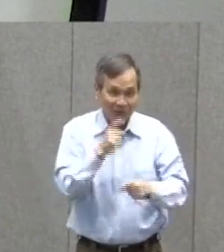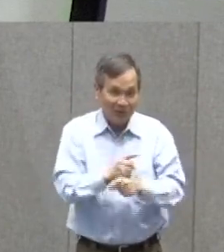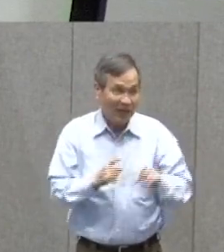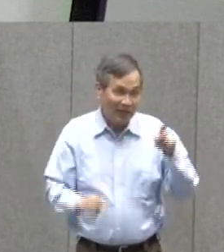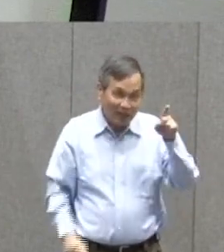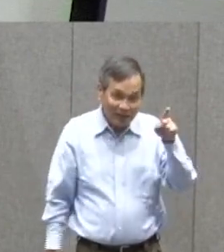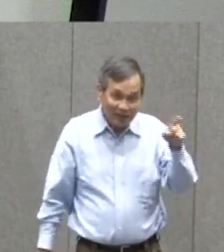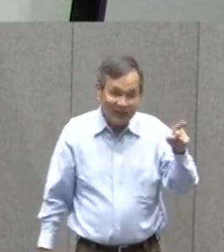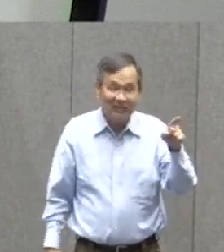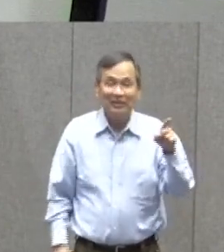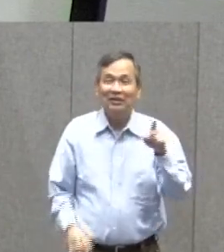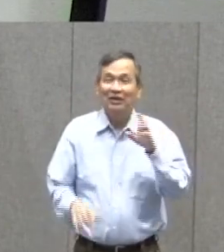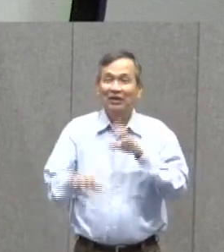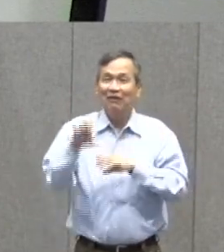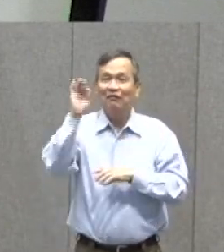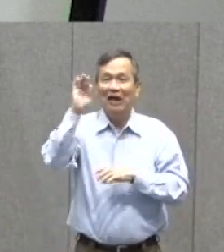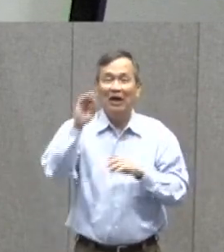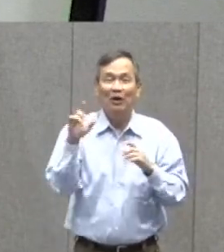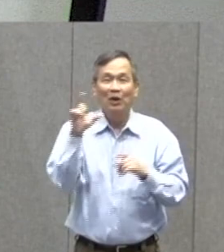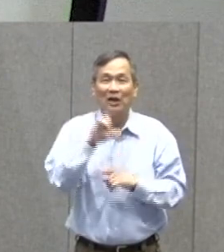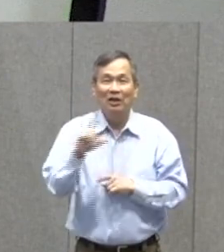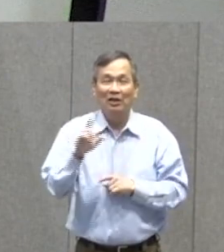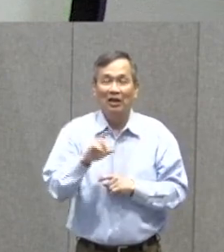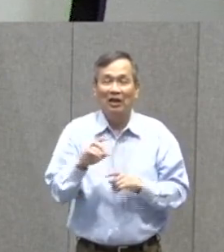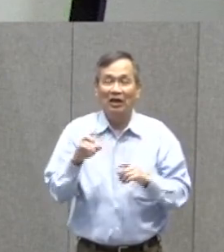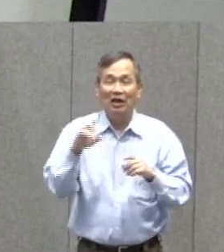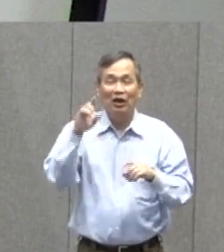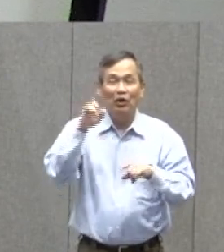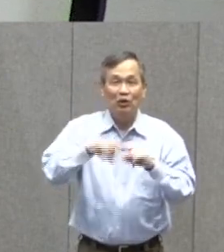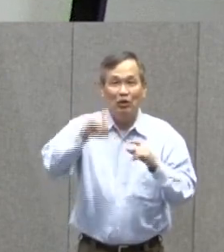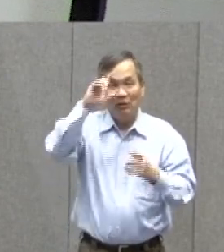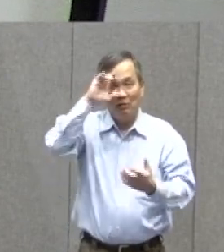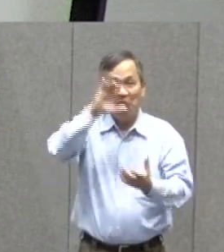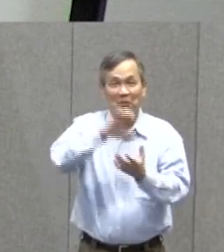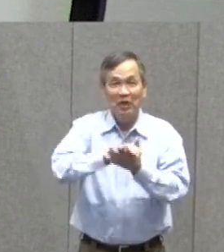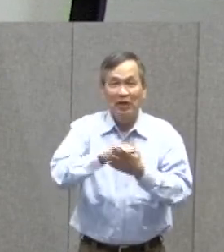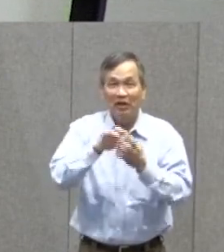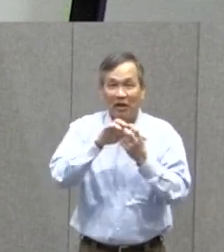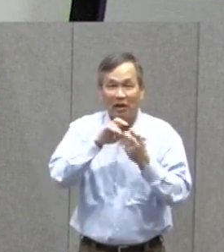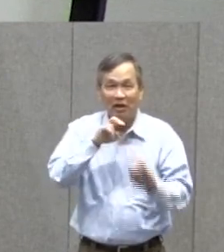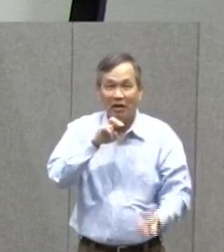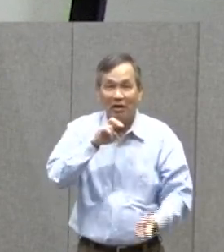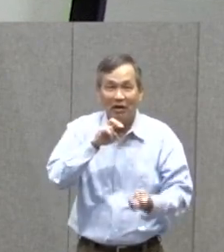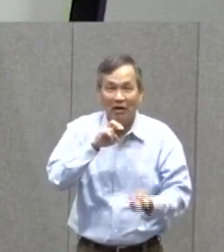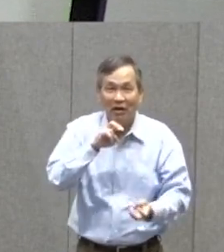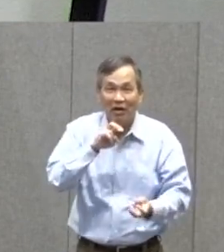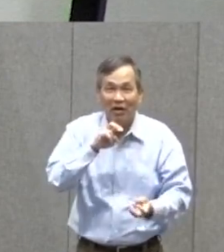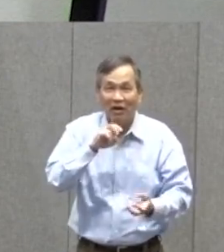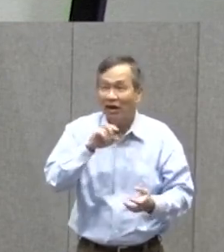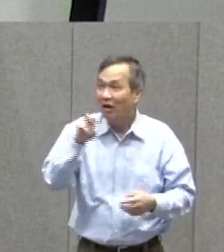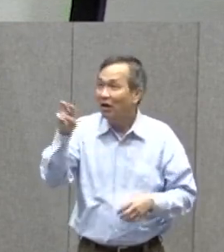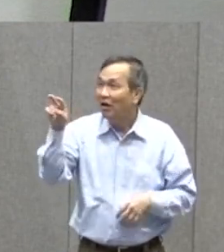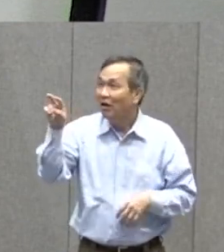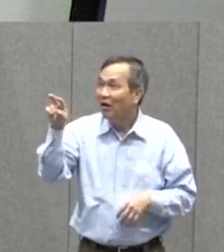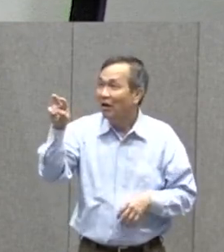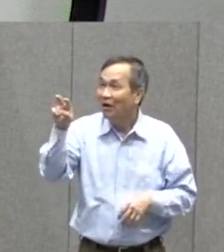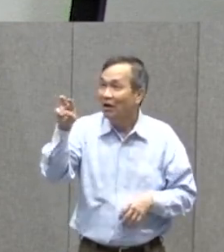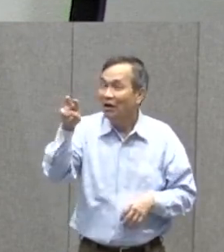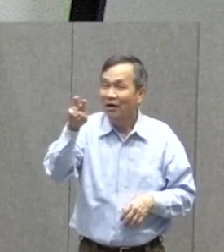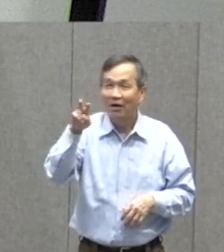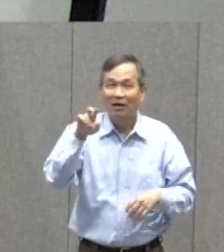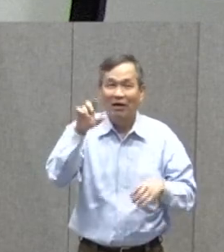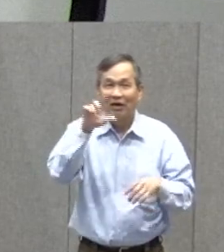And she seems to be in awe of what is in the library, and even new words that she saw,